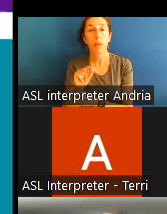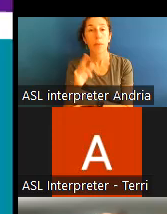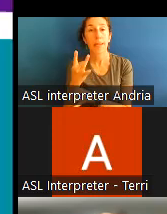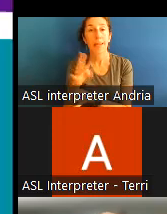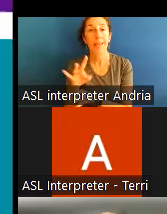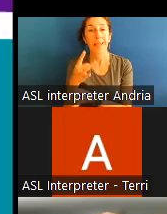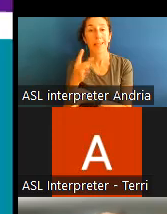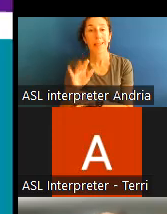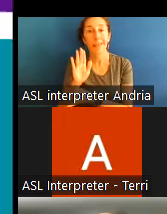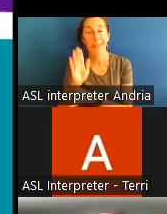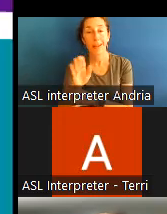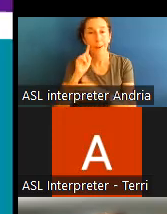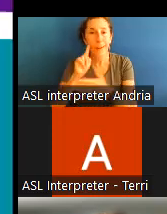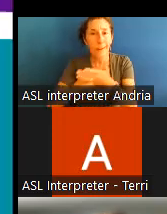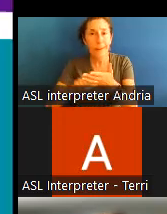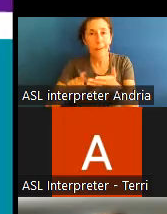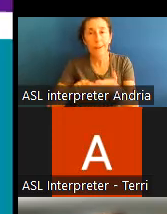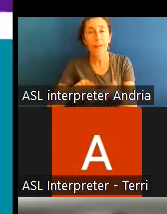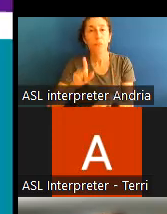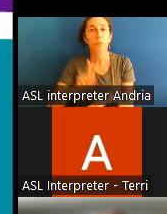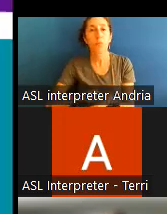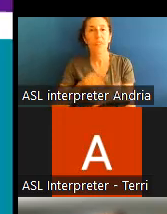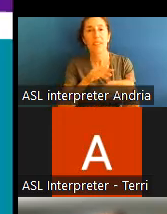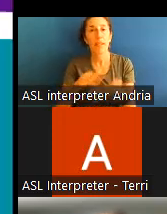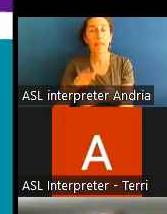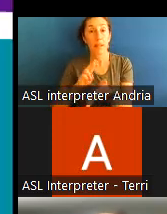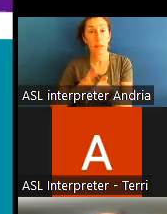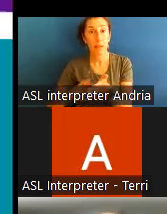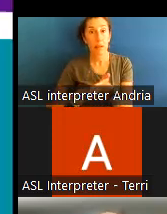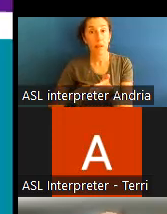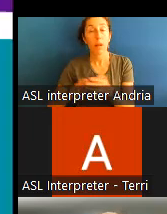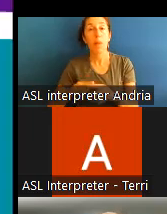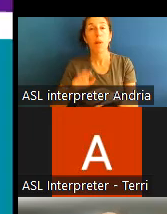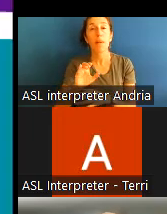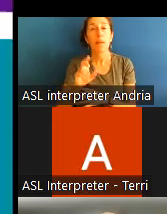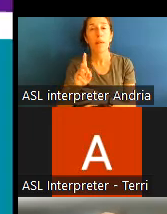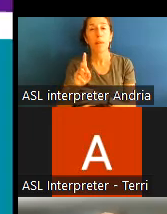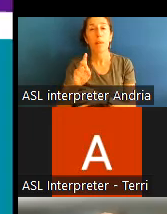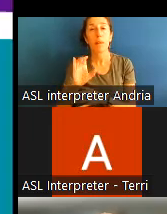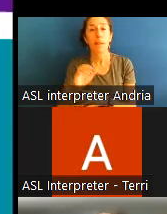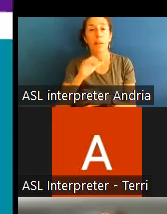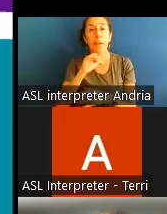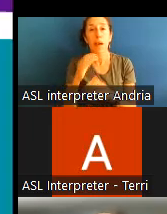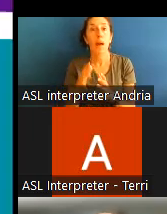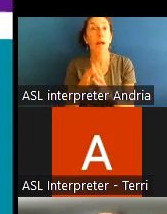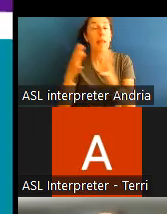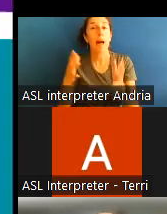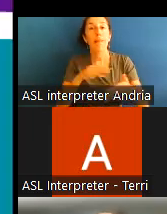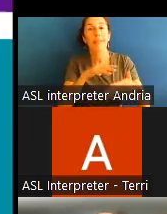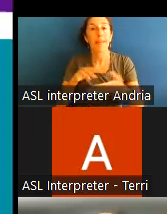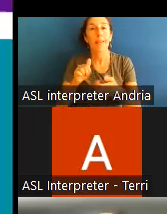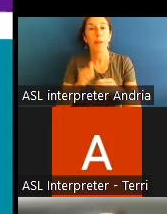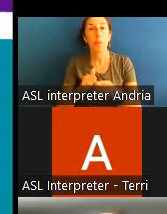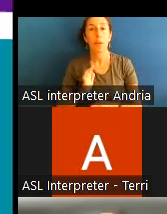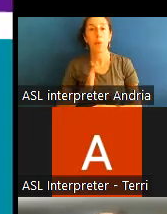The findings are more limited because they haven't done as many studies on transgender folks. But transgender